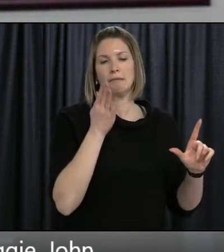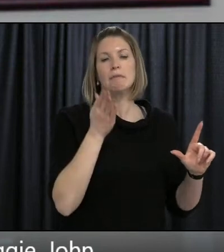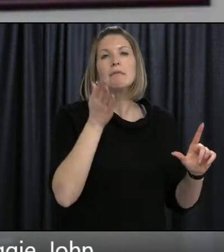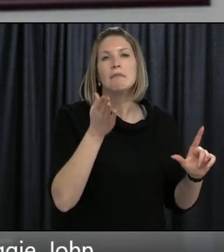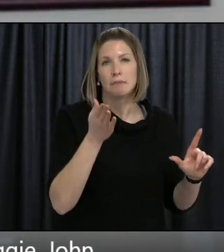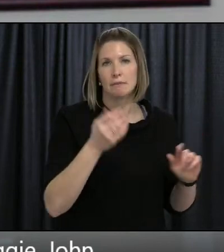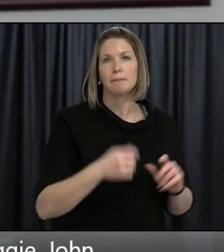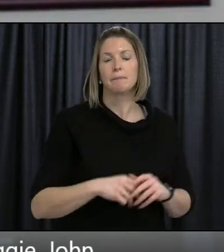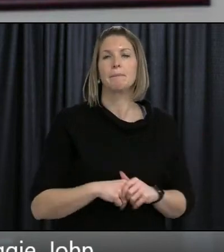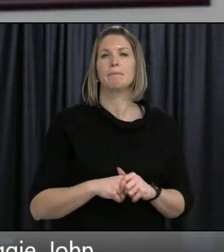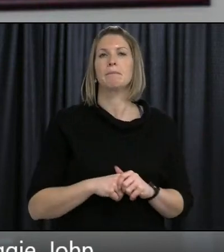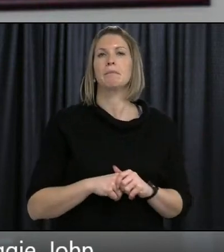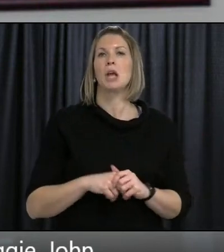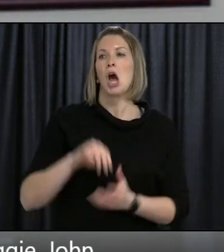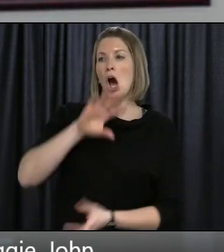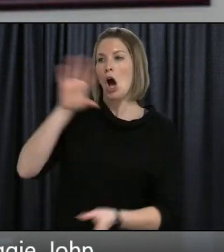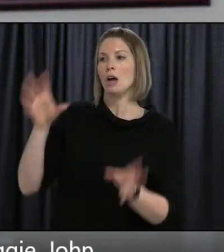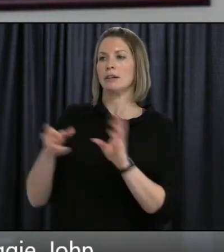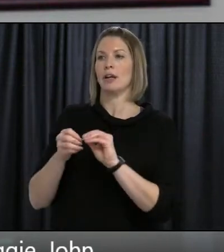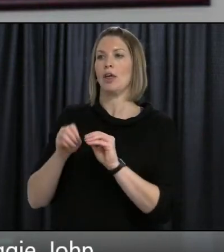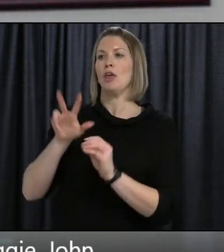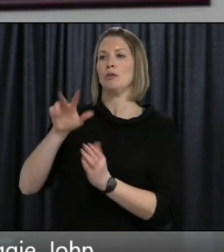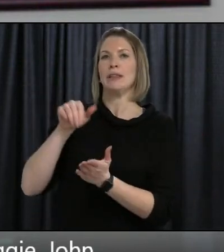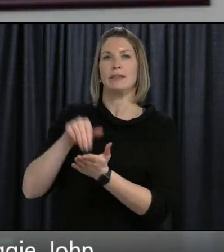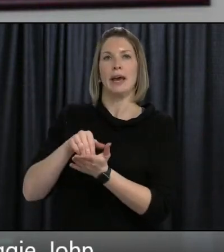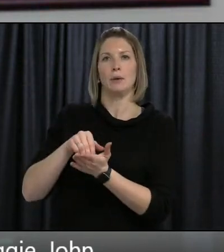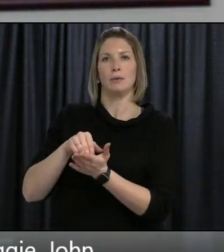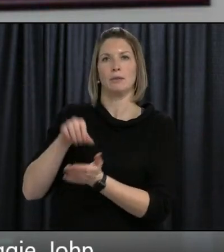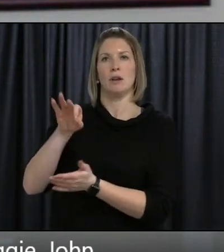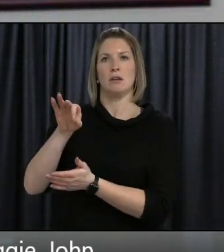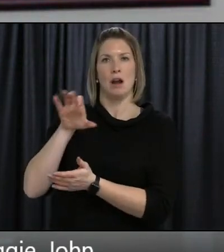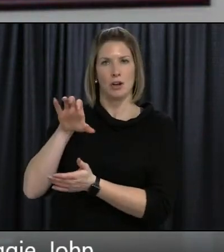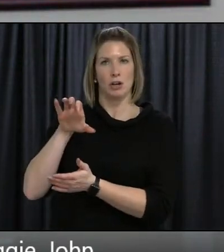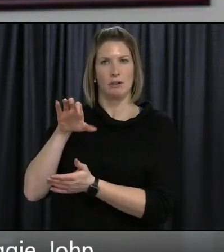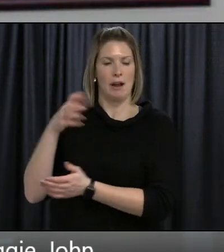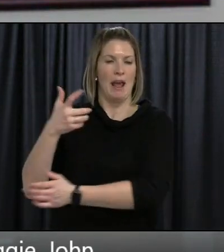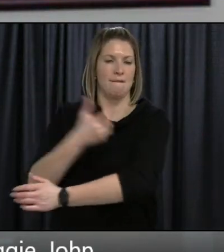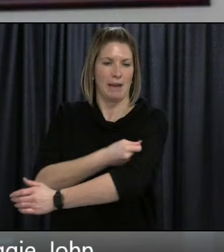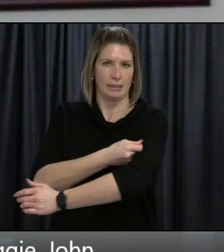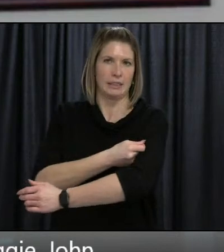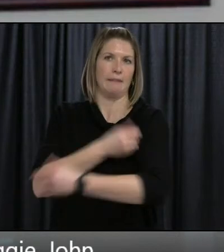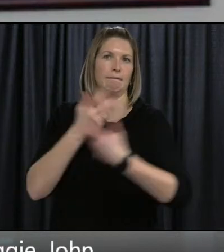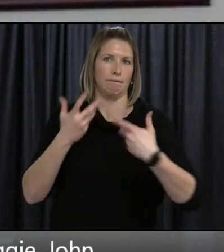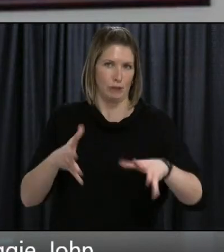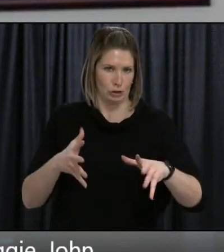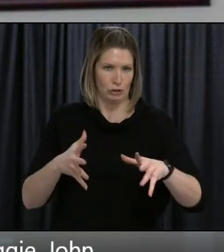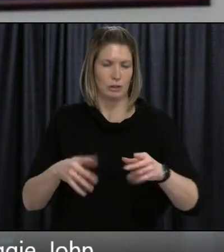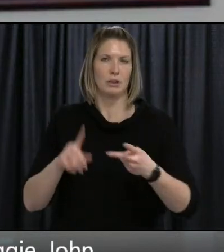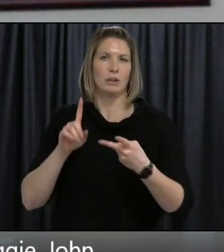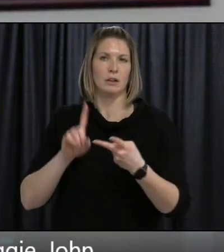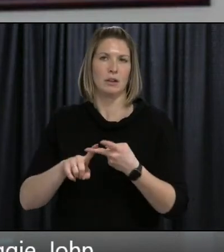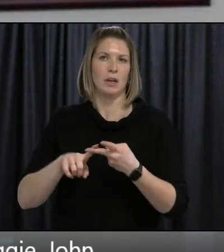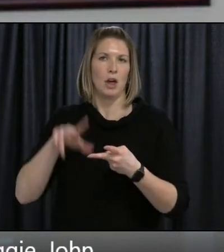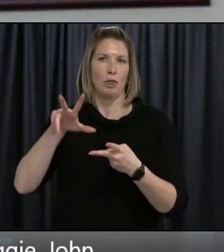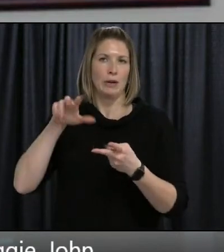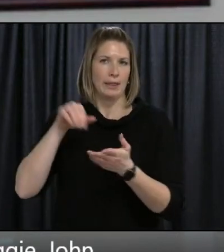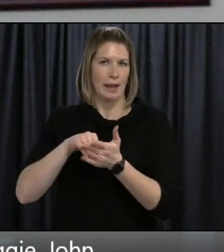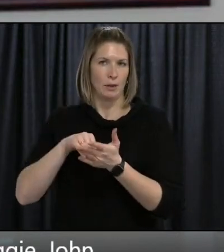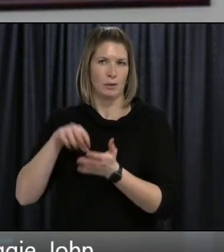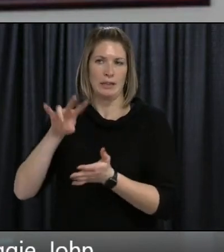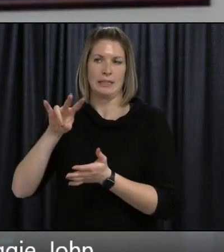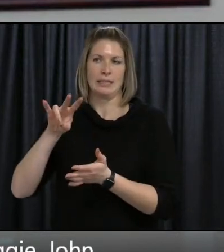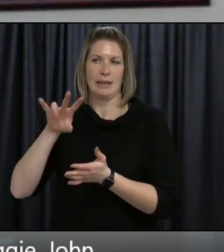morning, Eastern Health had 3,900 vaccine doses delivered. It has administered 2,795.